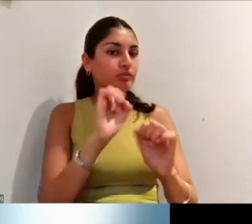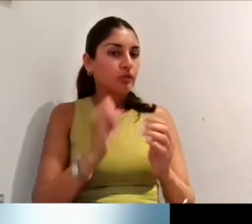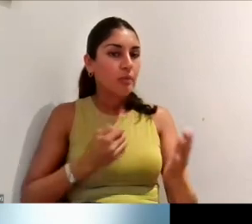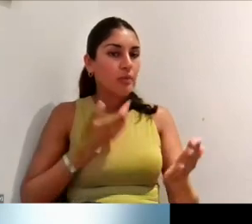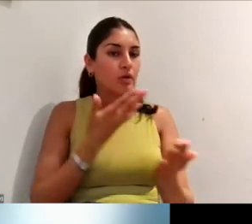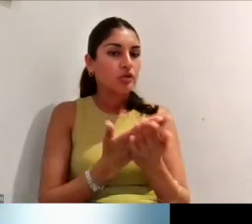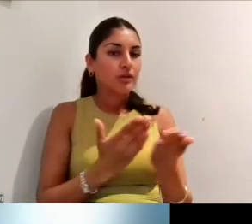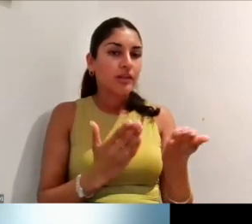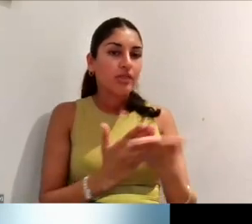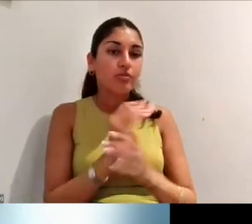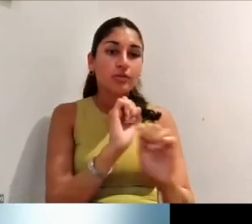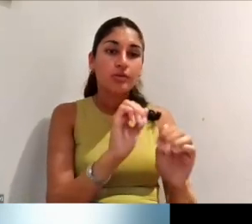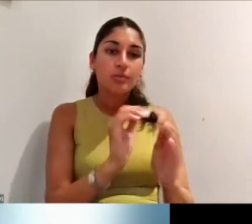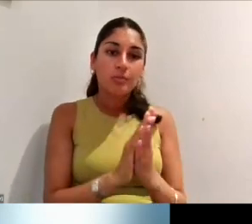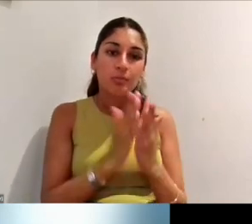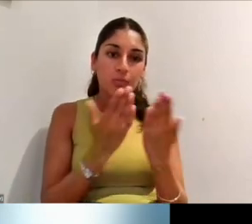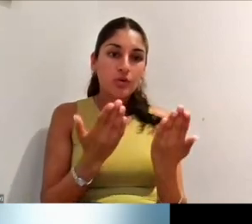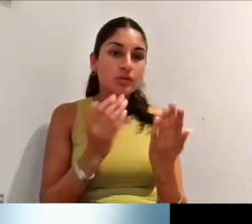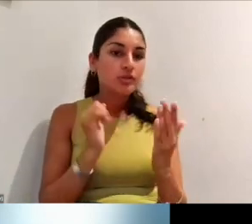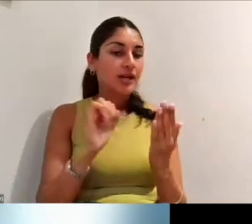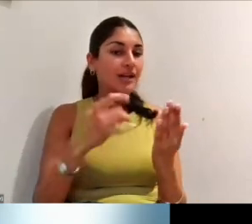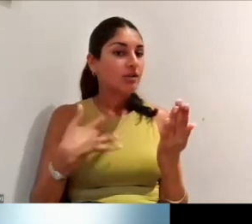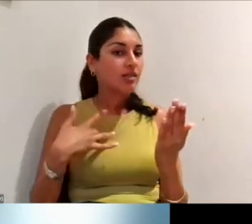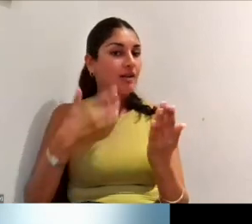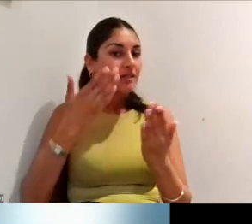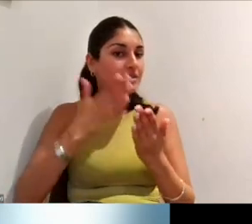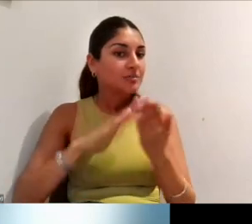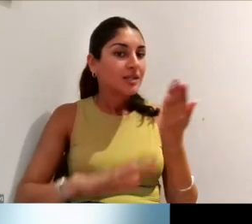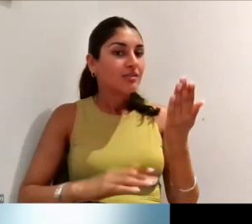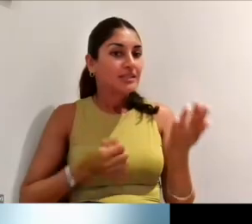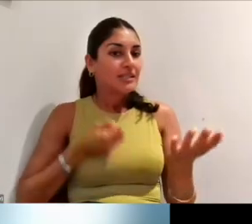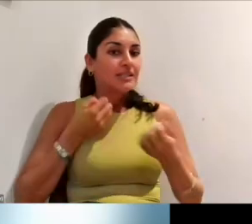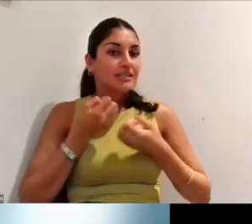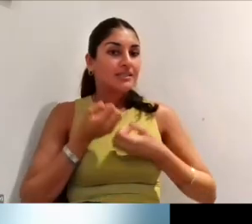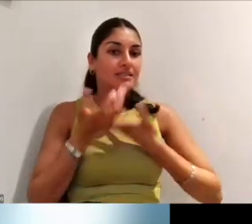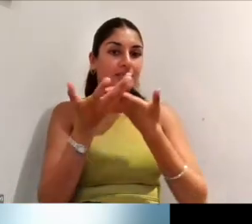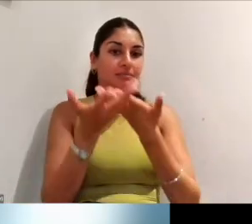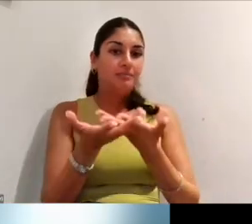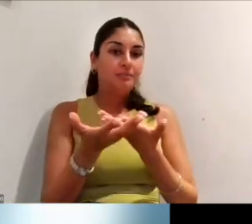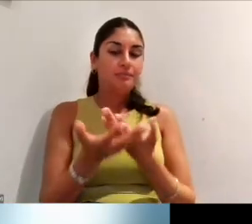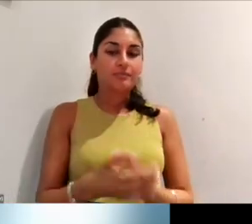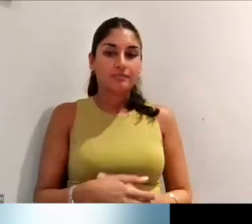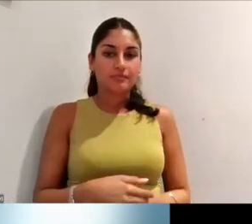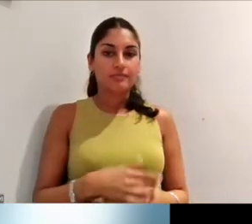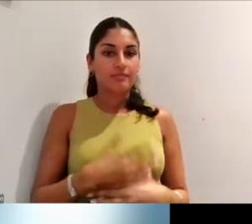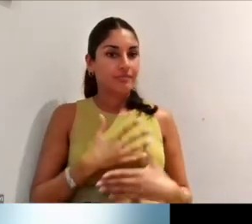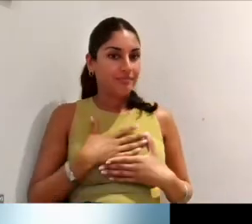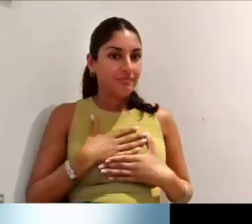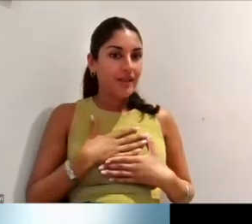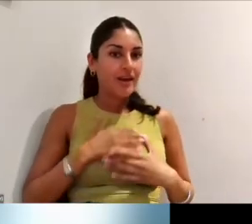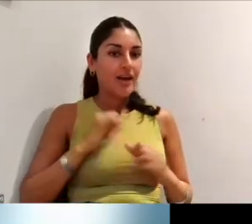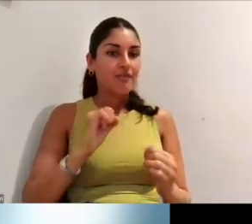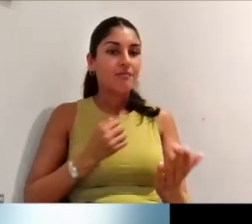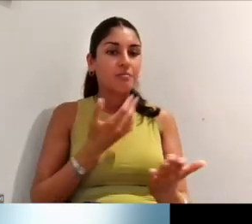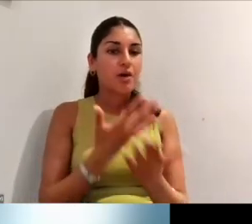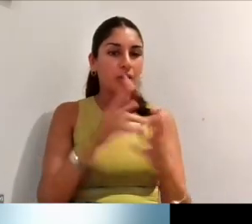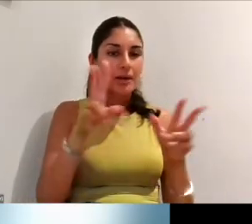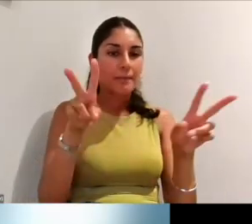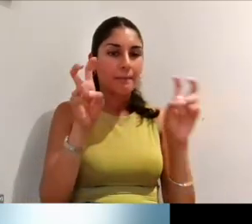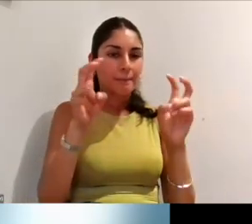incredible books and hear about your experiences. And I especially love the Wedding Day poem